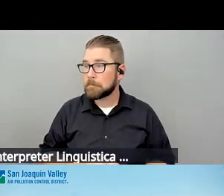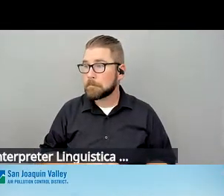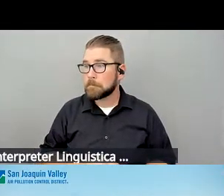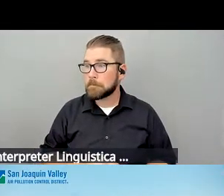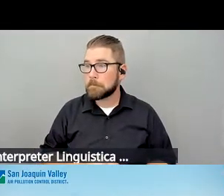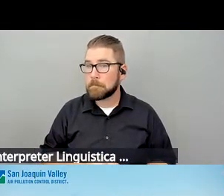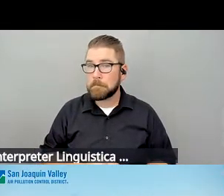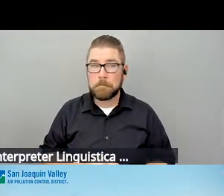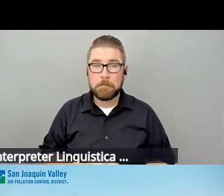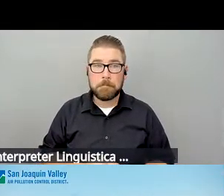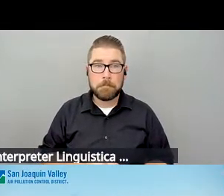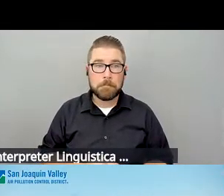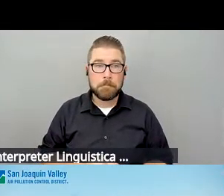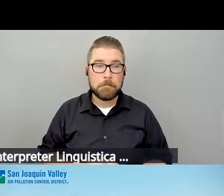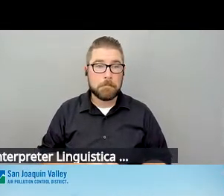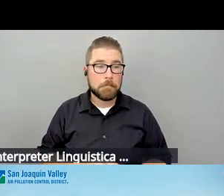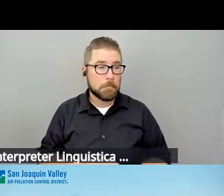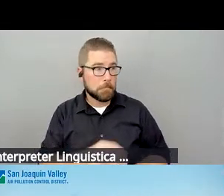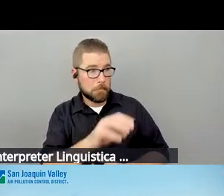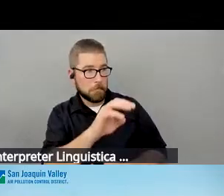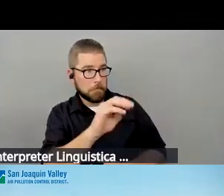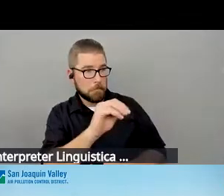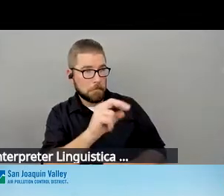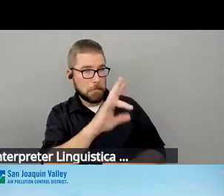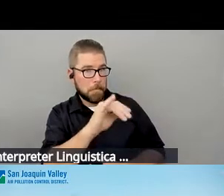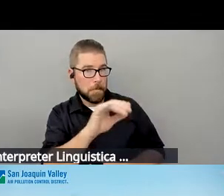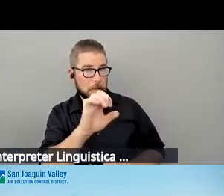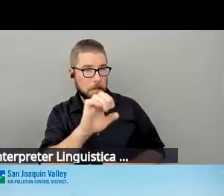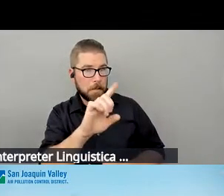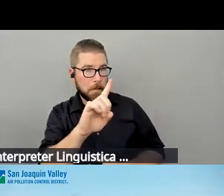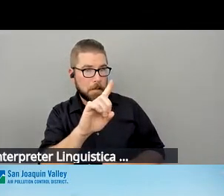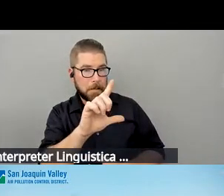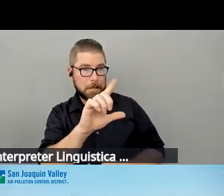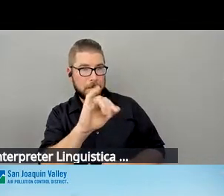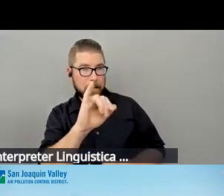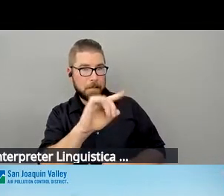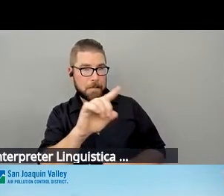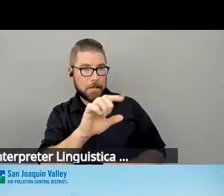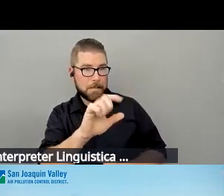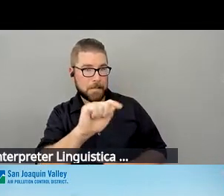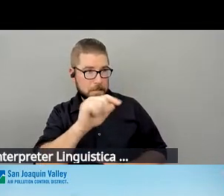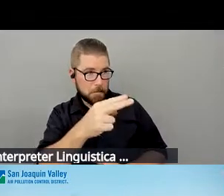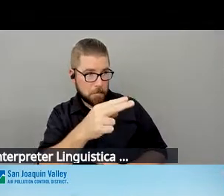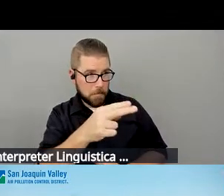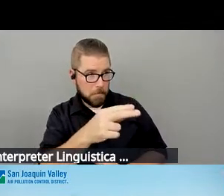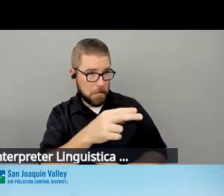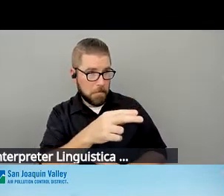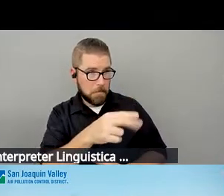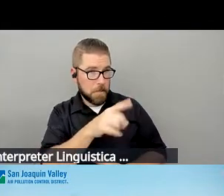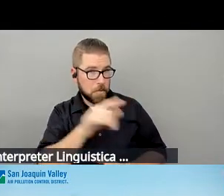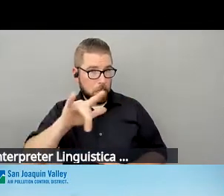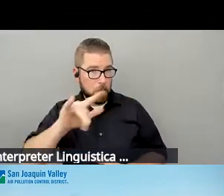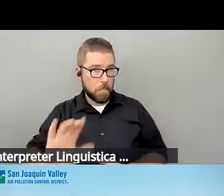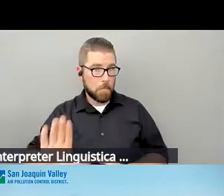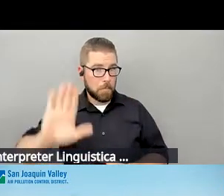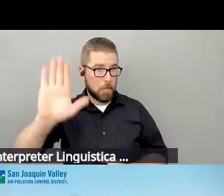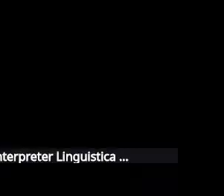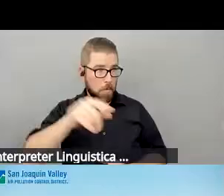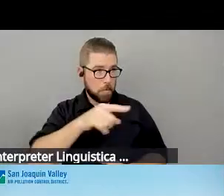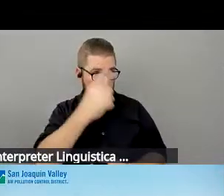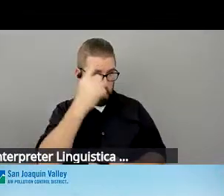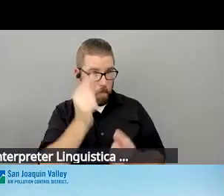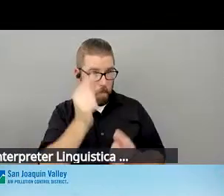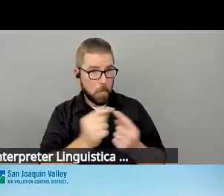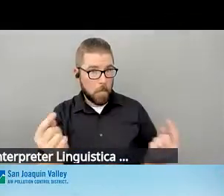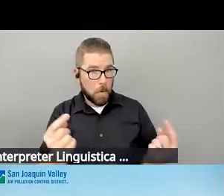Mary Elizabeth, I see your hand raised. Is that you stating your opposition? I think, didn't you want to